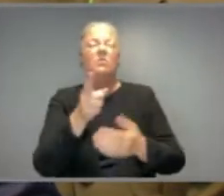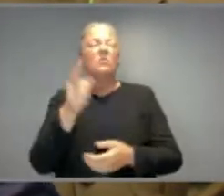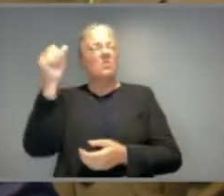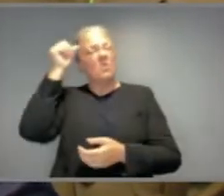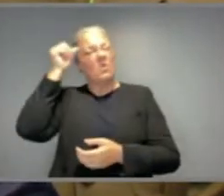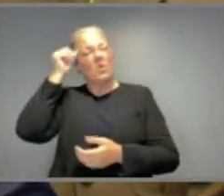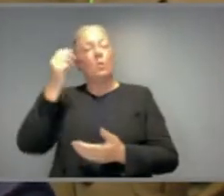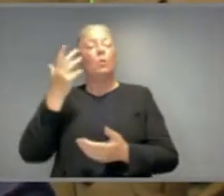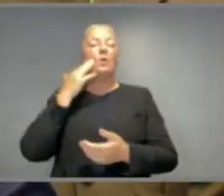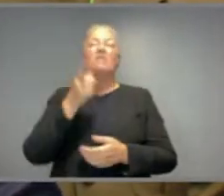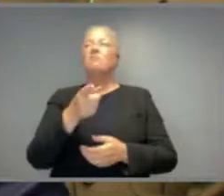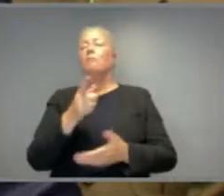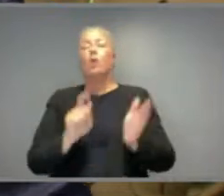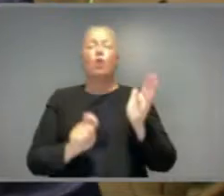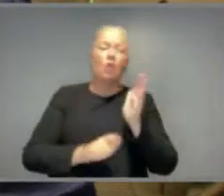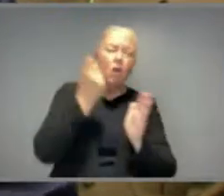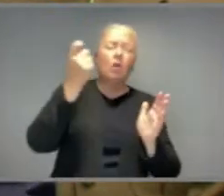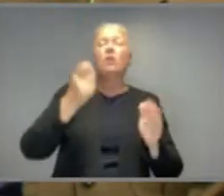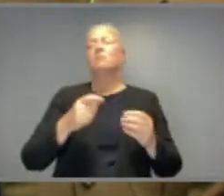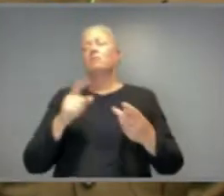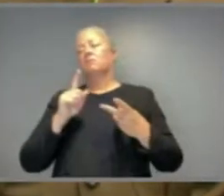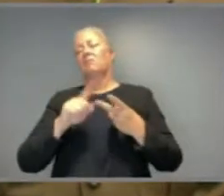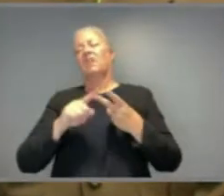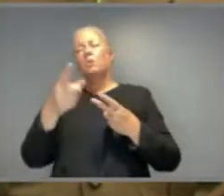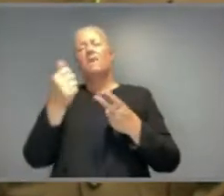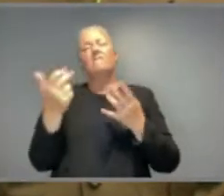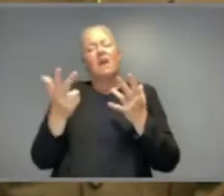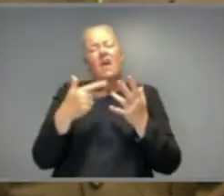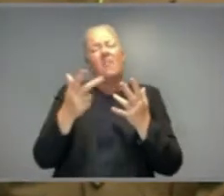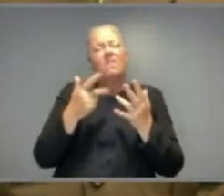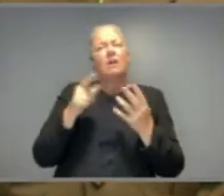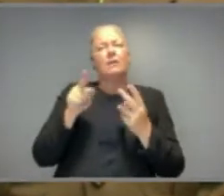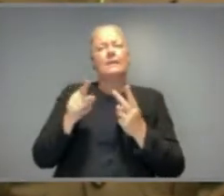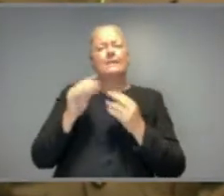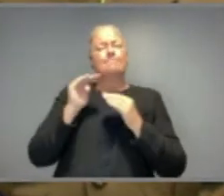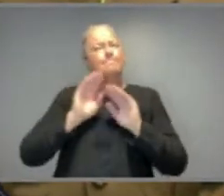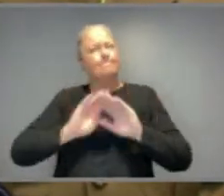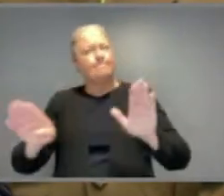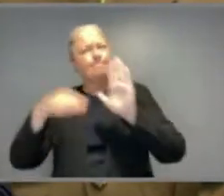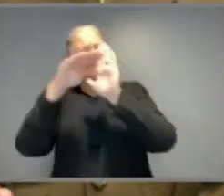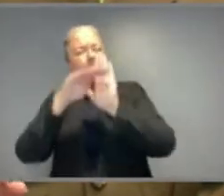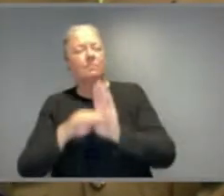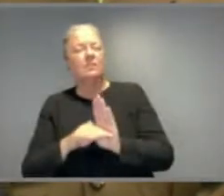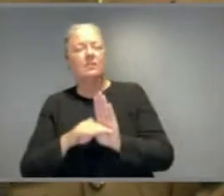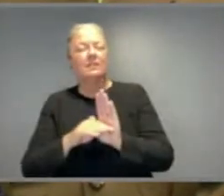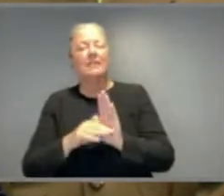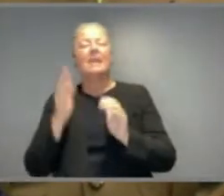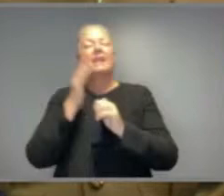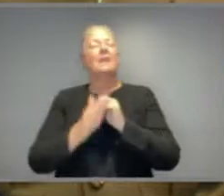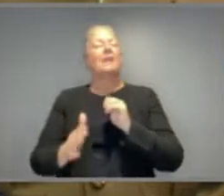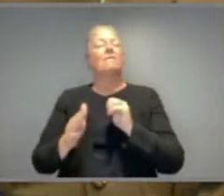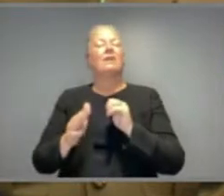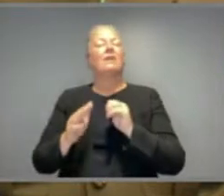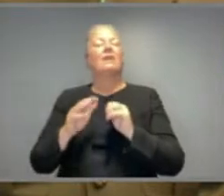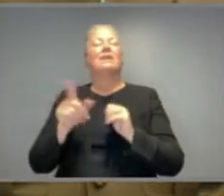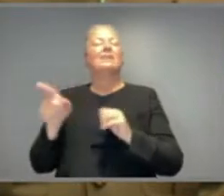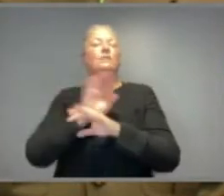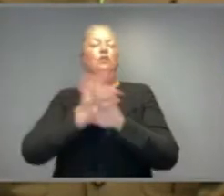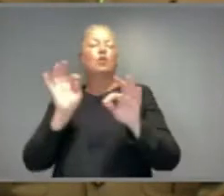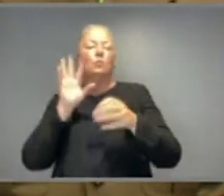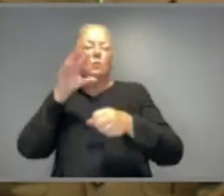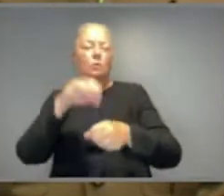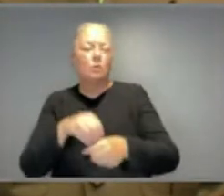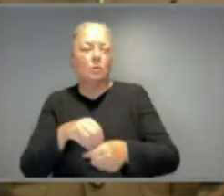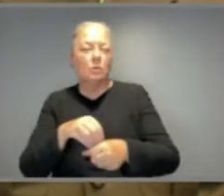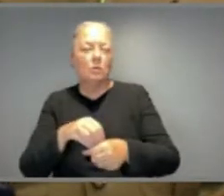lockdowns and other restrictions being put in place. It doesn't calculate the confidence effects that